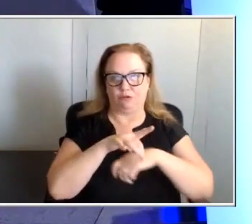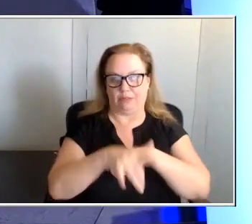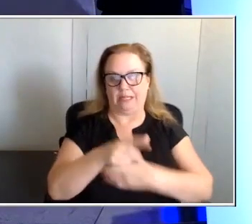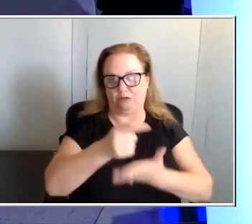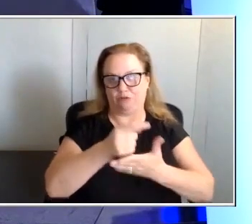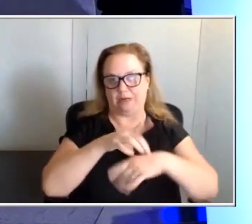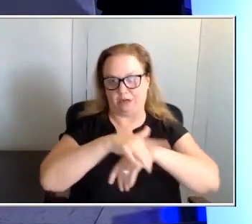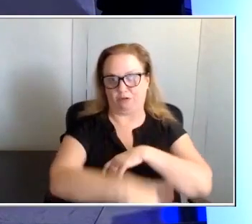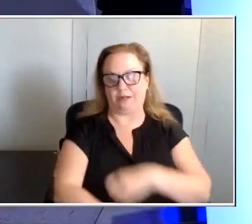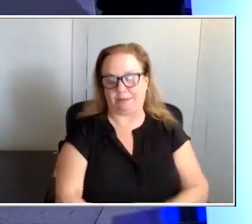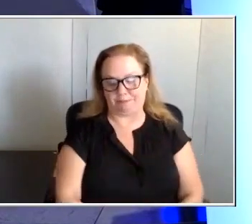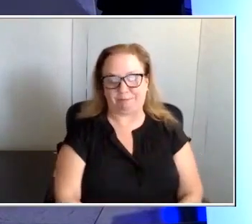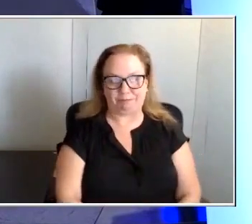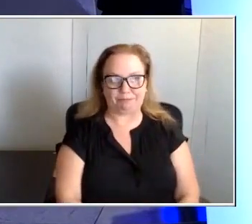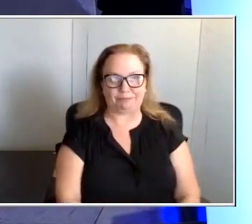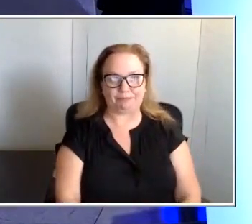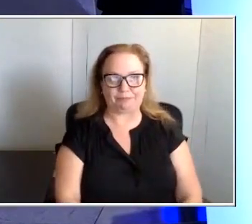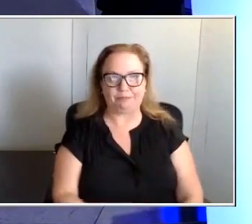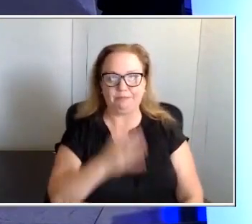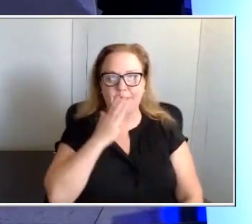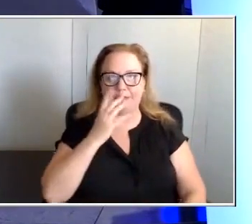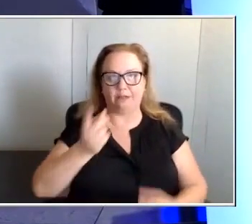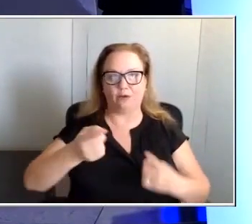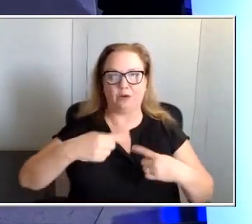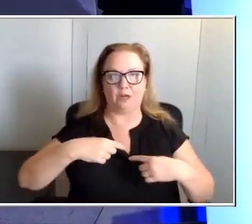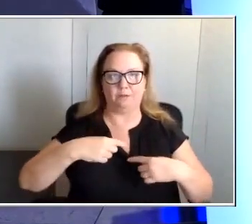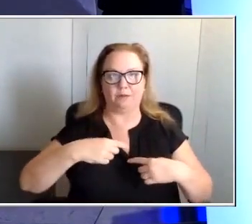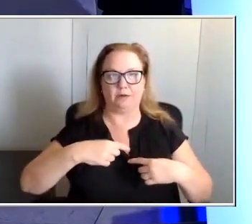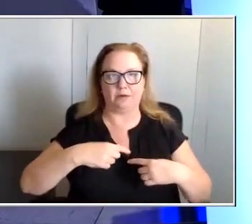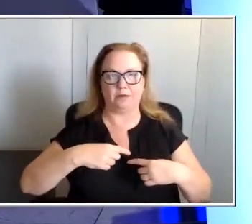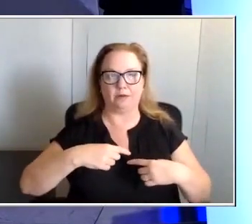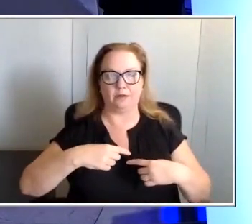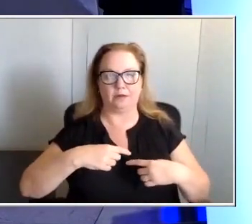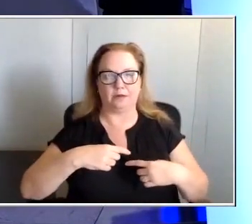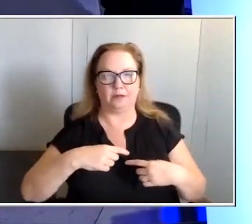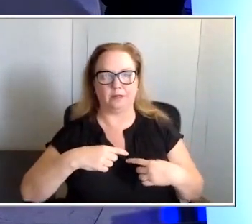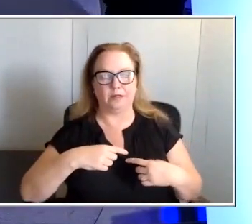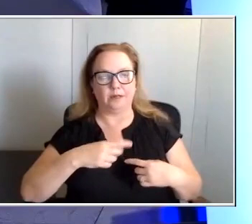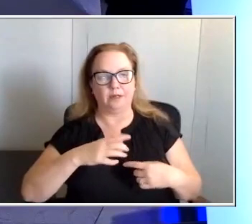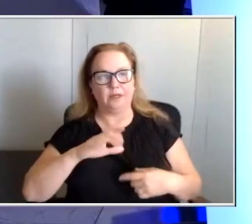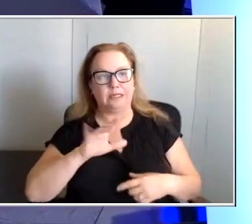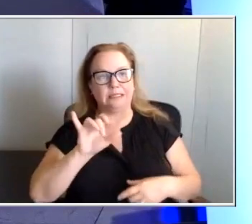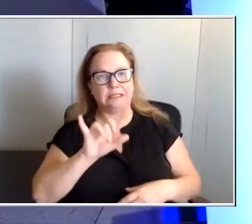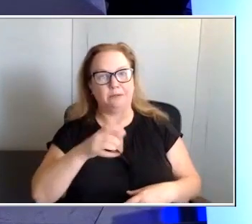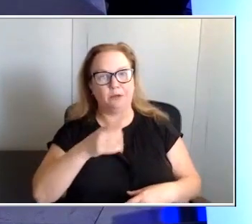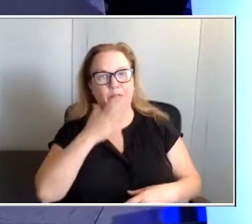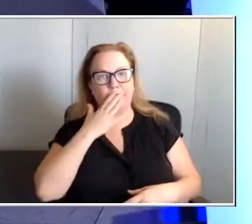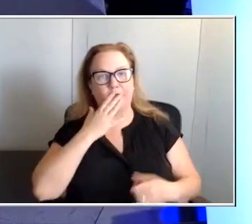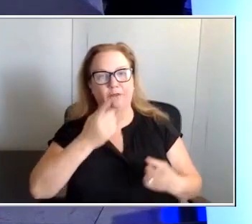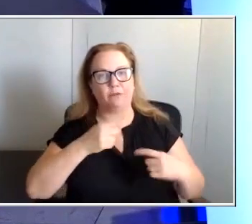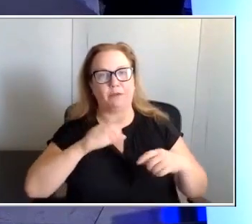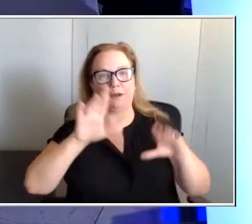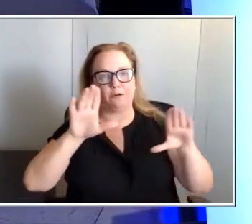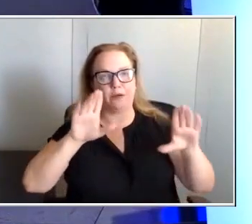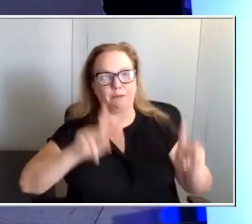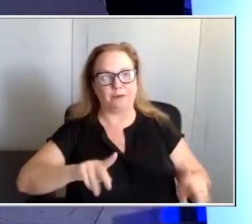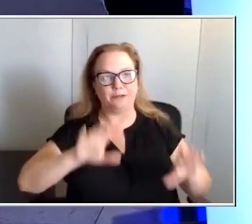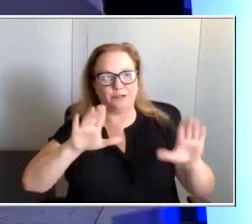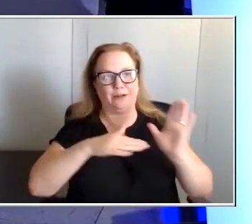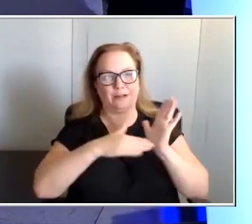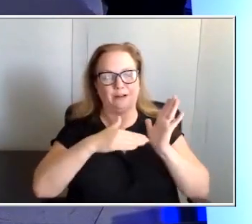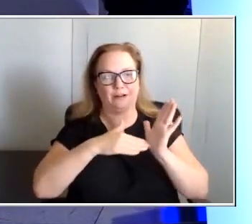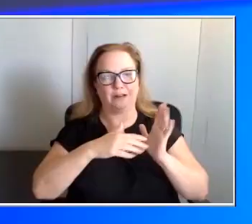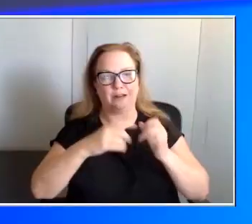right, thank you. And thank you for being here, and thanks for being a great person, great physician. And the same thing to you. Thank you for being a great person, great doc. Thanks. Final